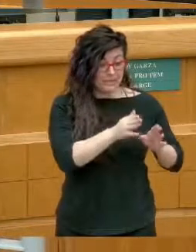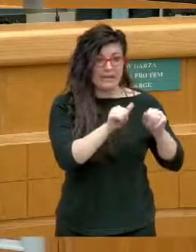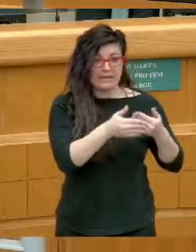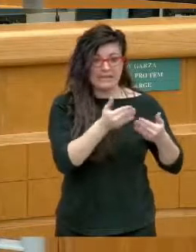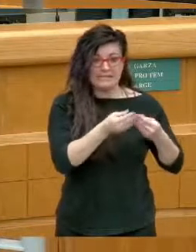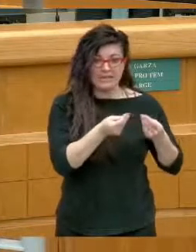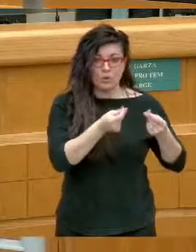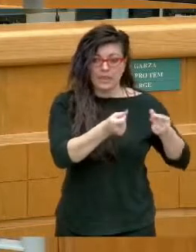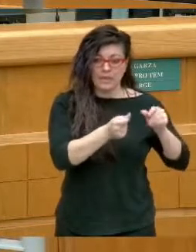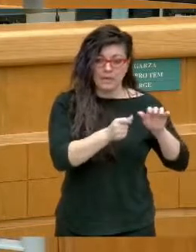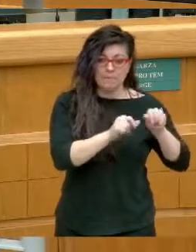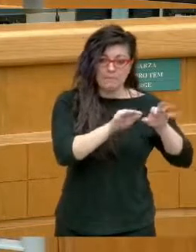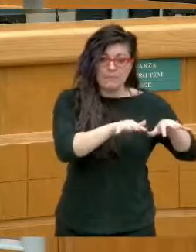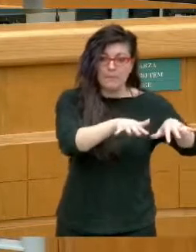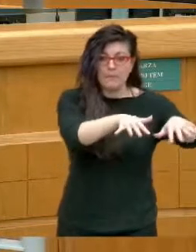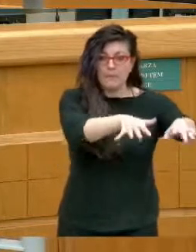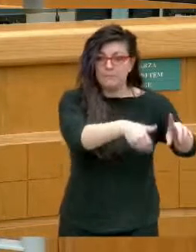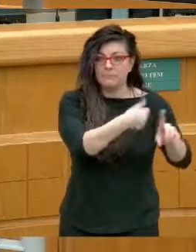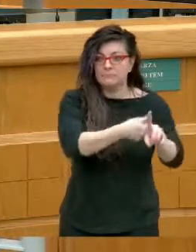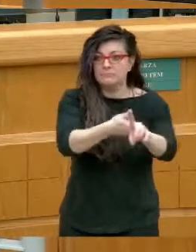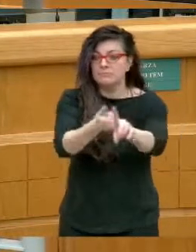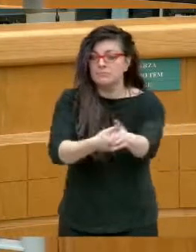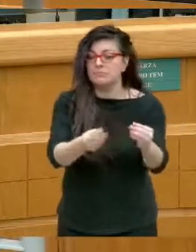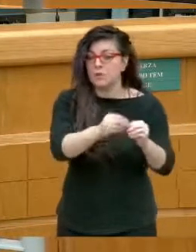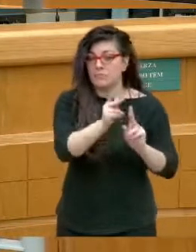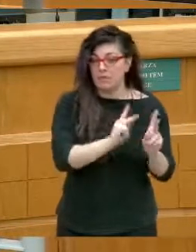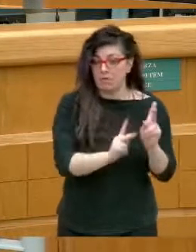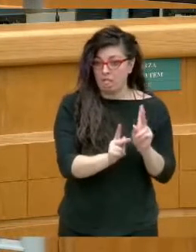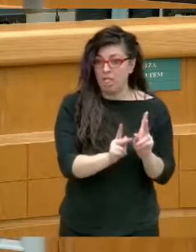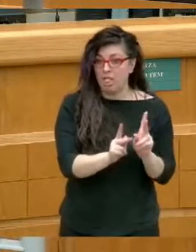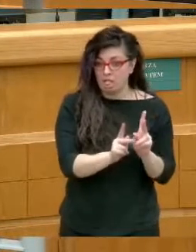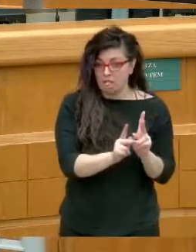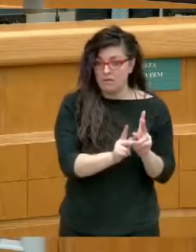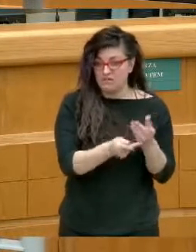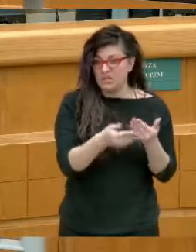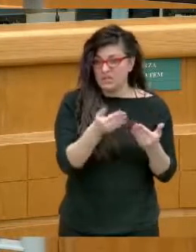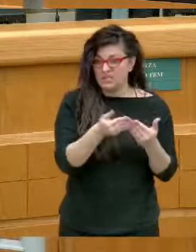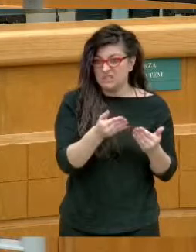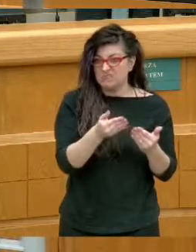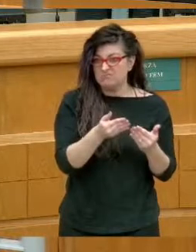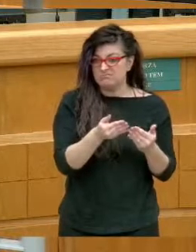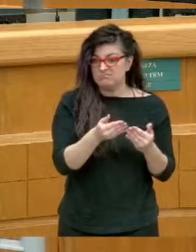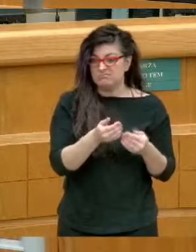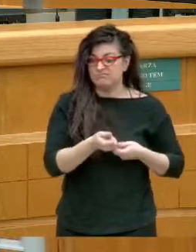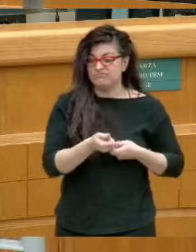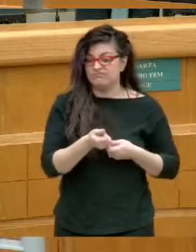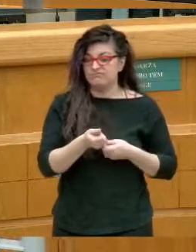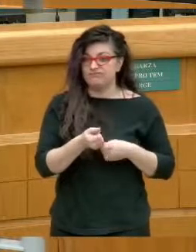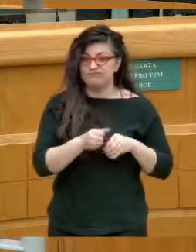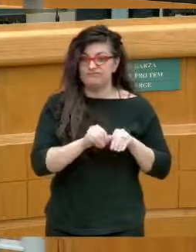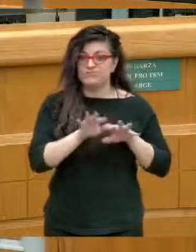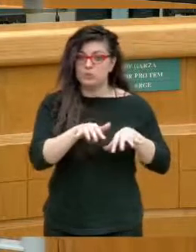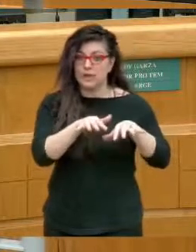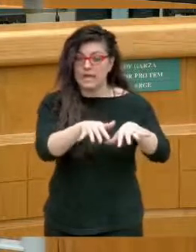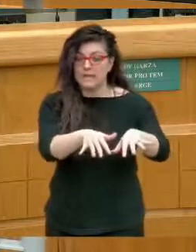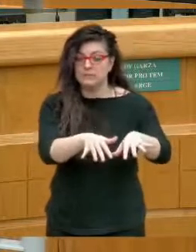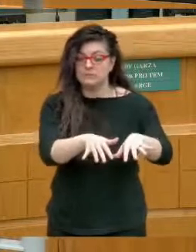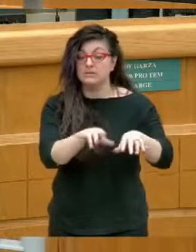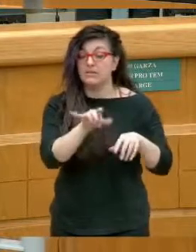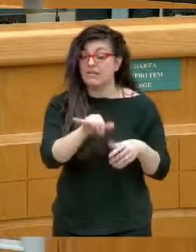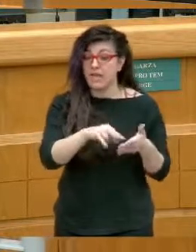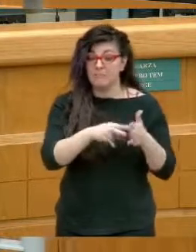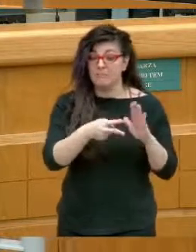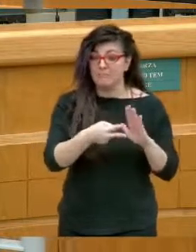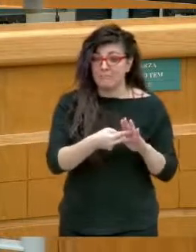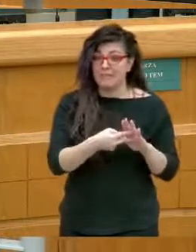people. The transmission rates can be much higher than what they are in the general population, and this can lead to a